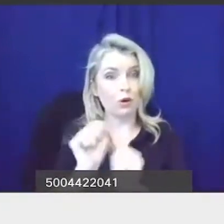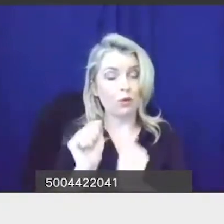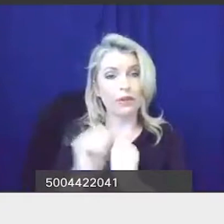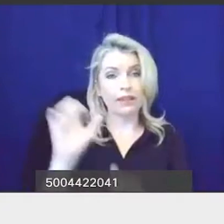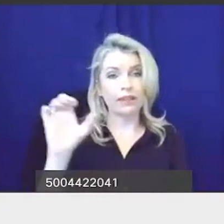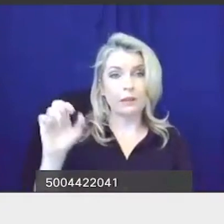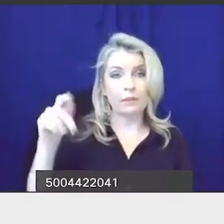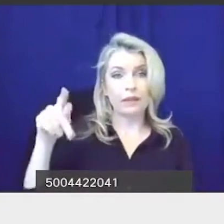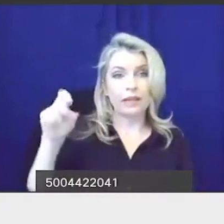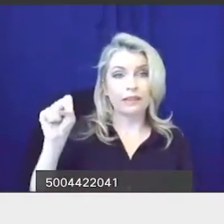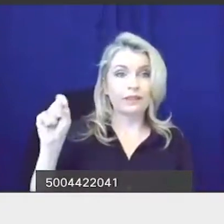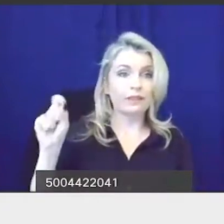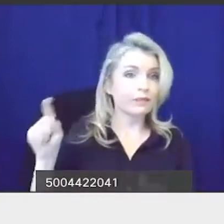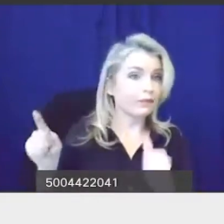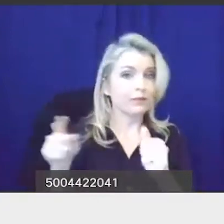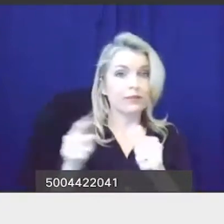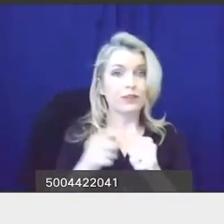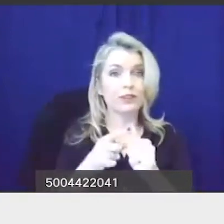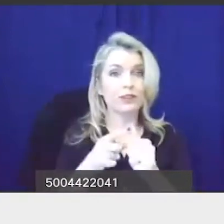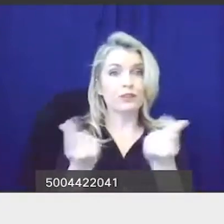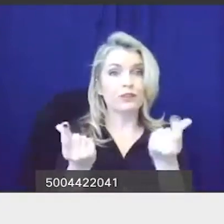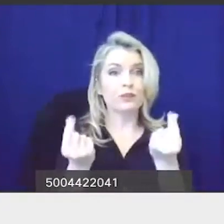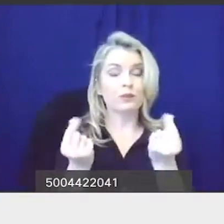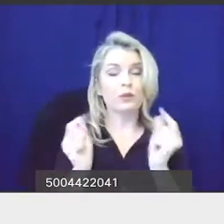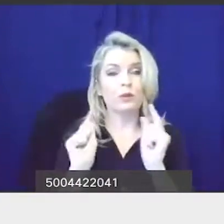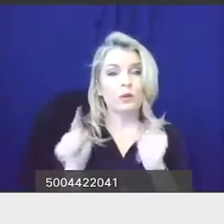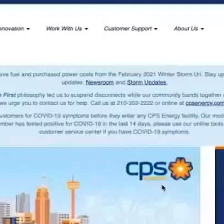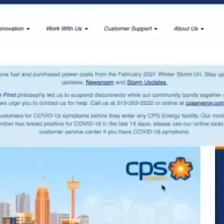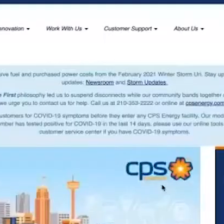first step you will need to take is go to our